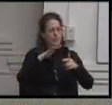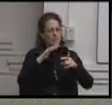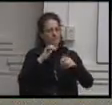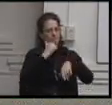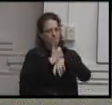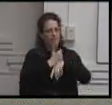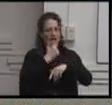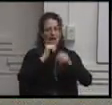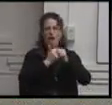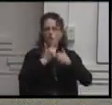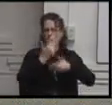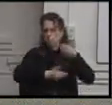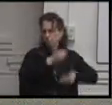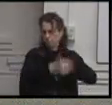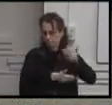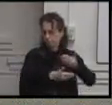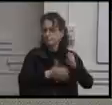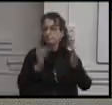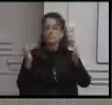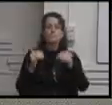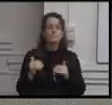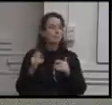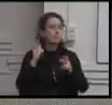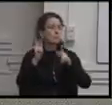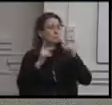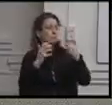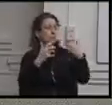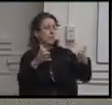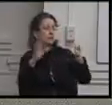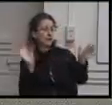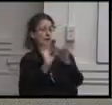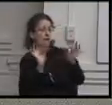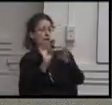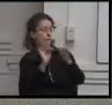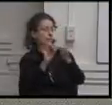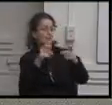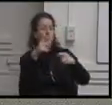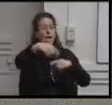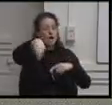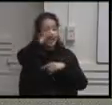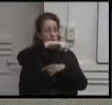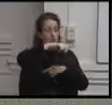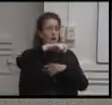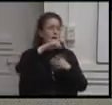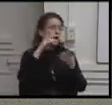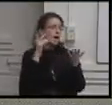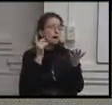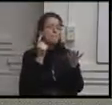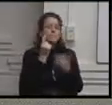next item on the agenda is public participation. This would be a good time for anybody who's got